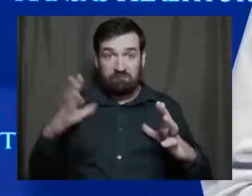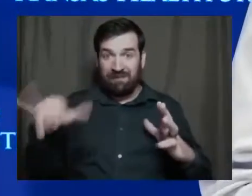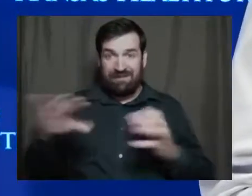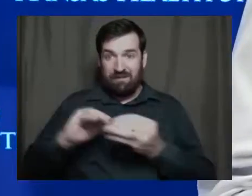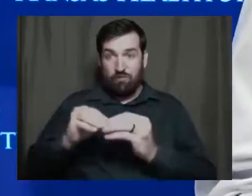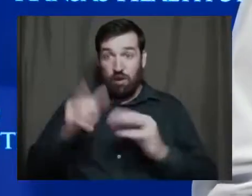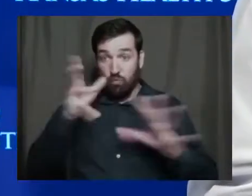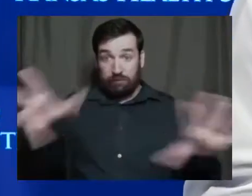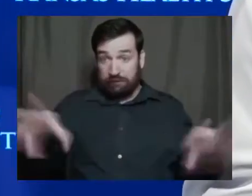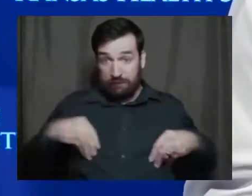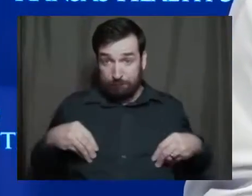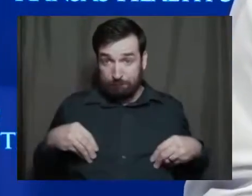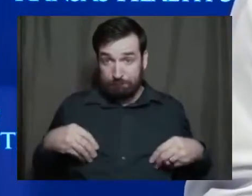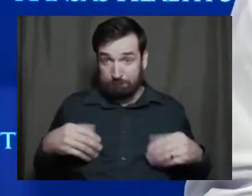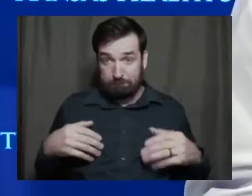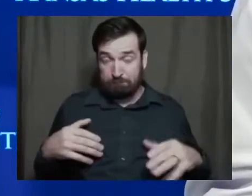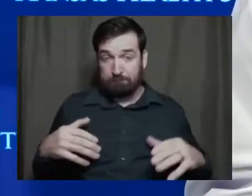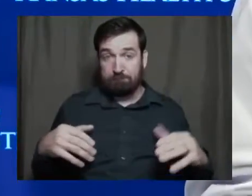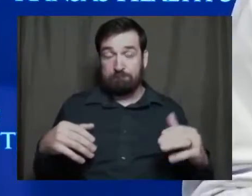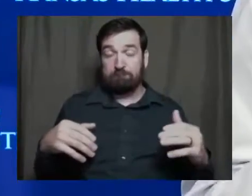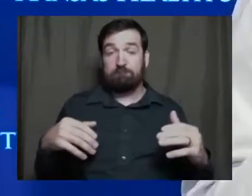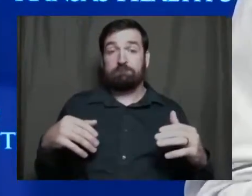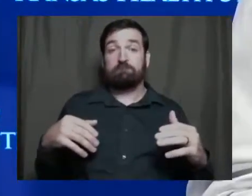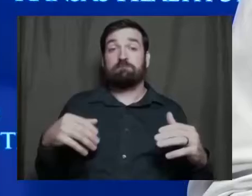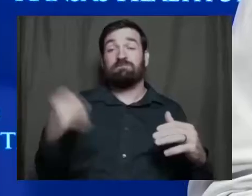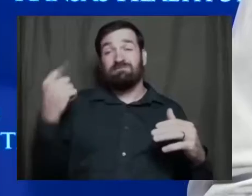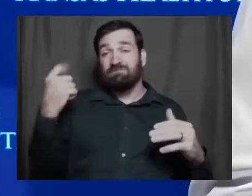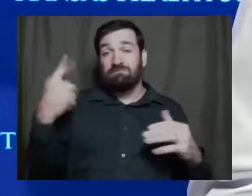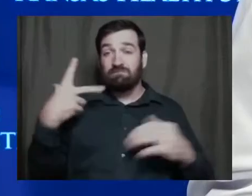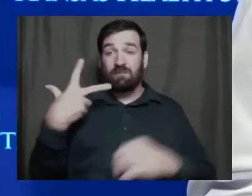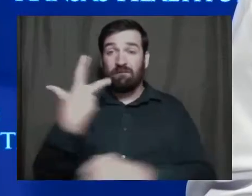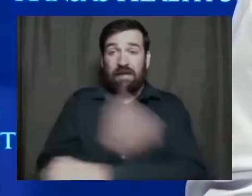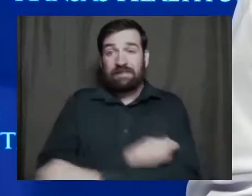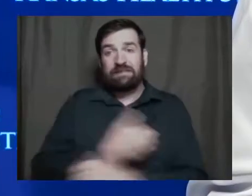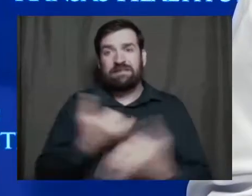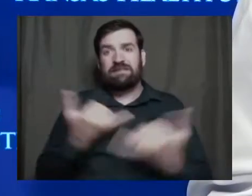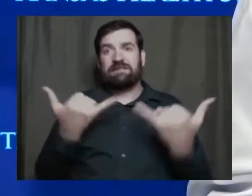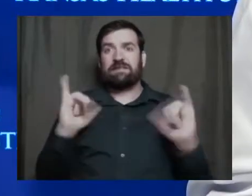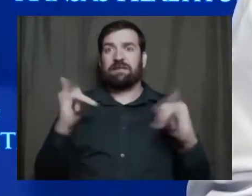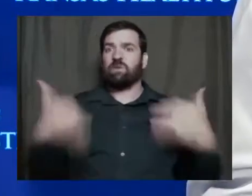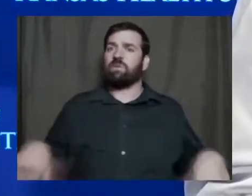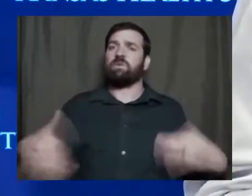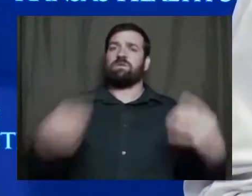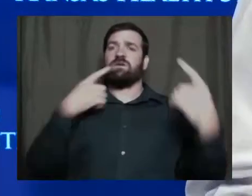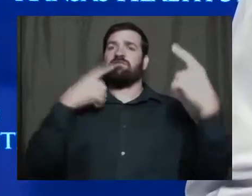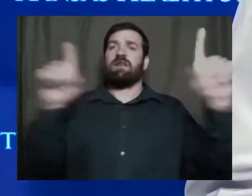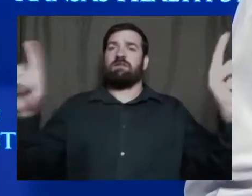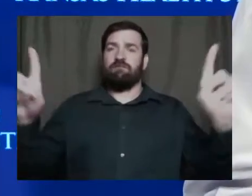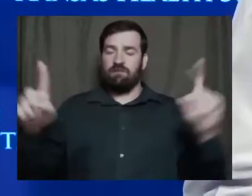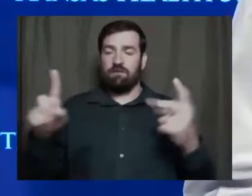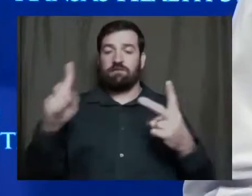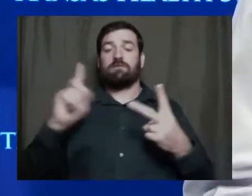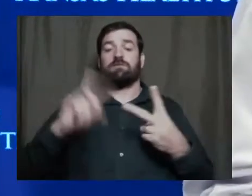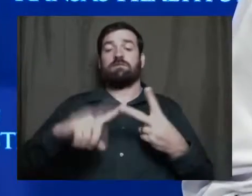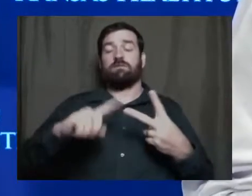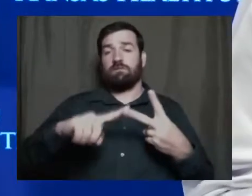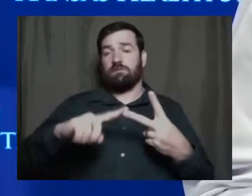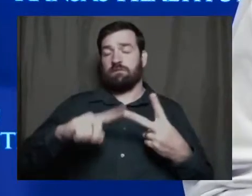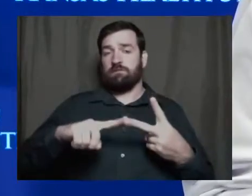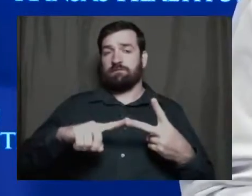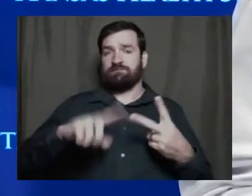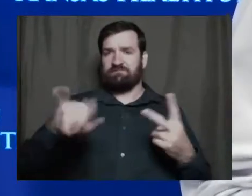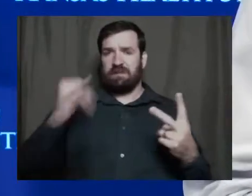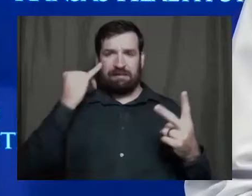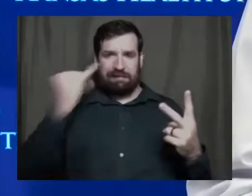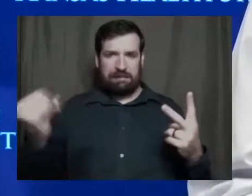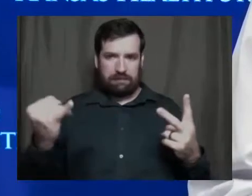now. So the vaccines are still incredibly effective. Second of all, this concept of how much you can spread the